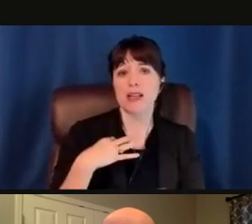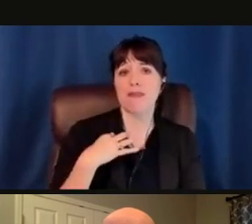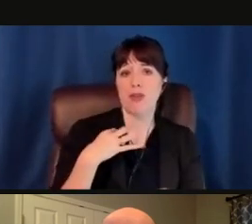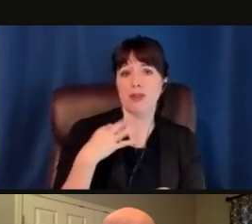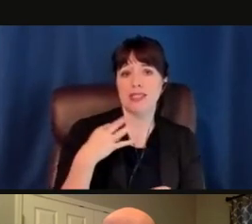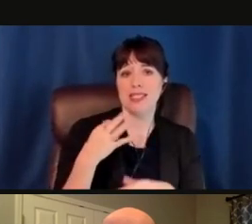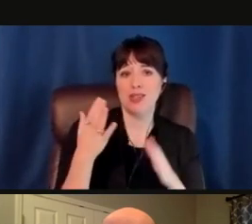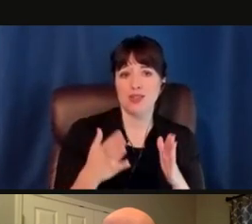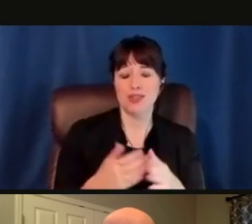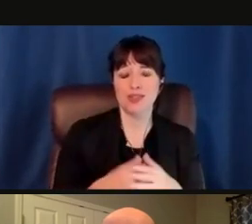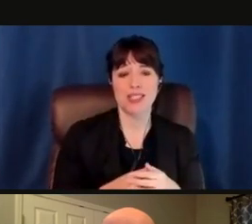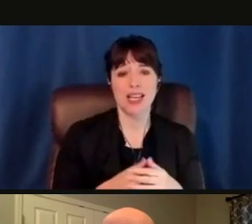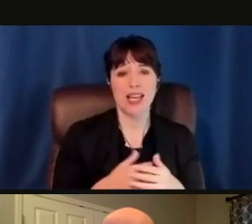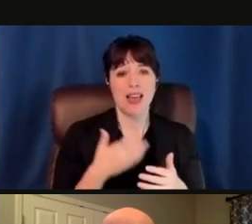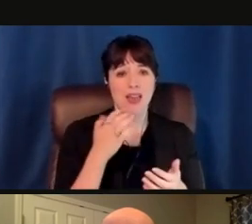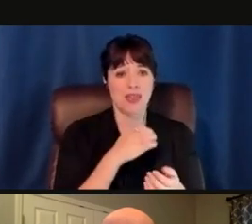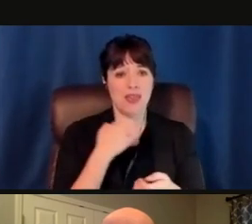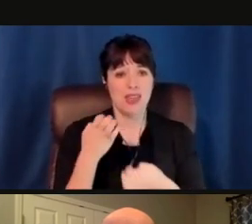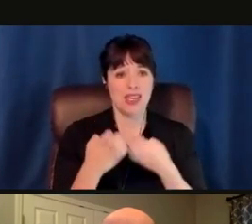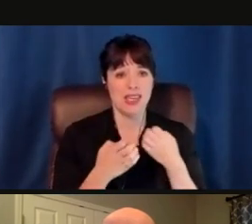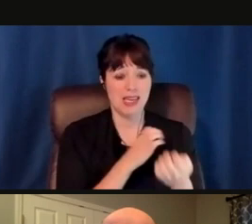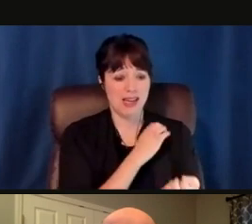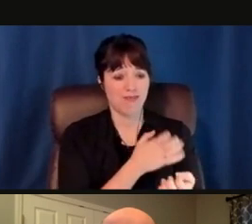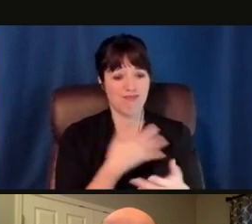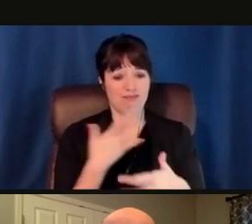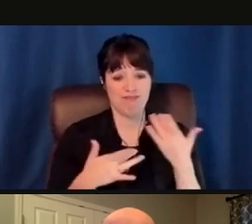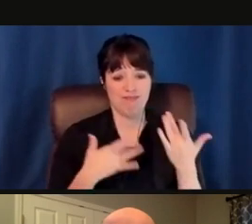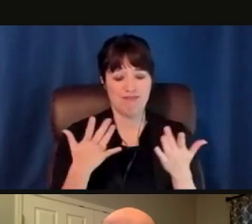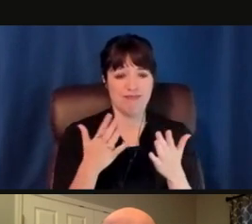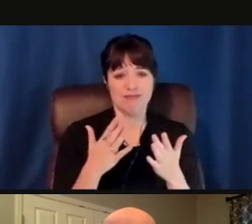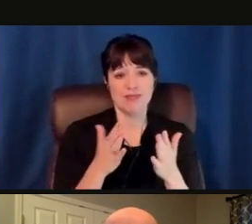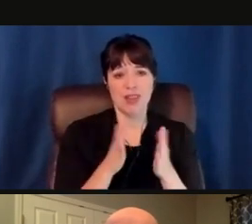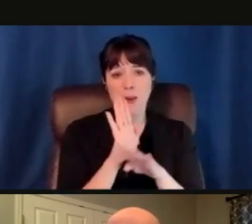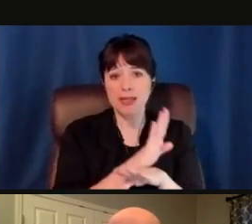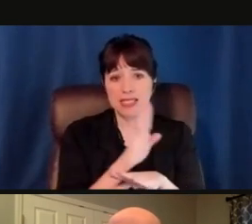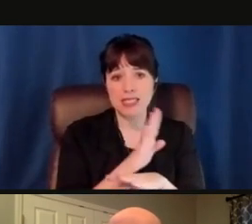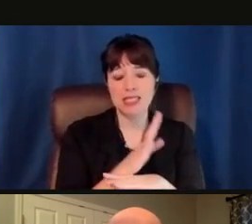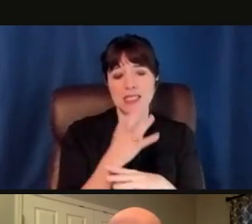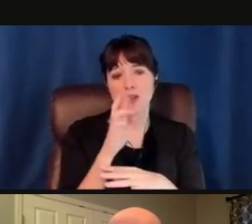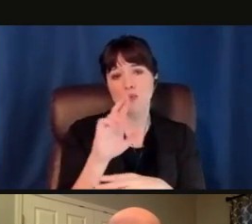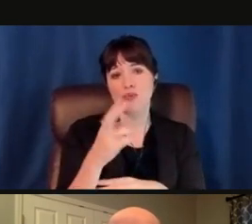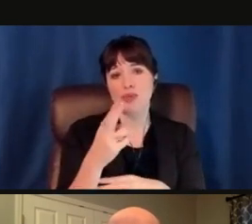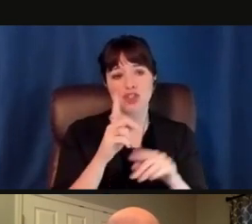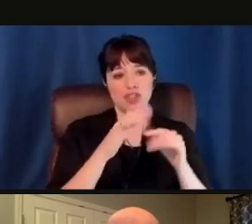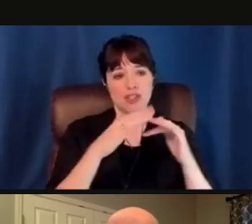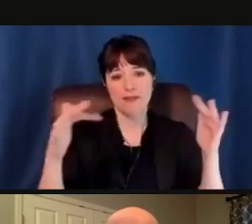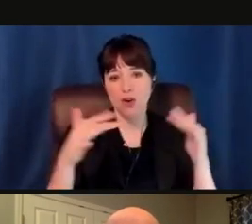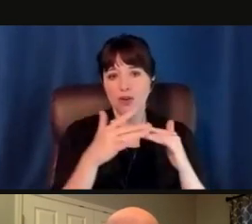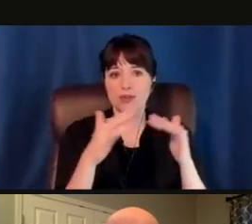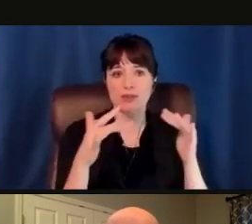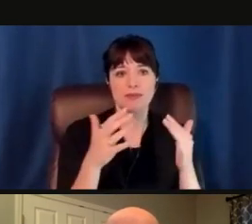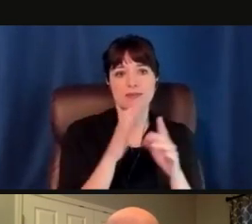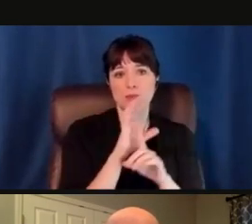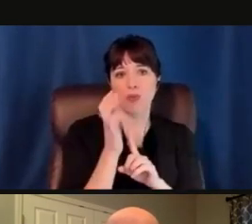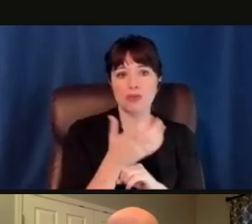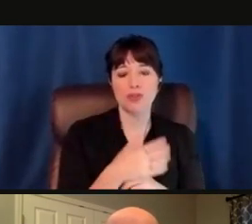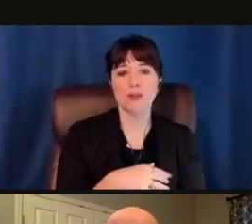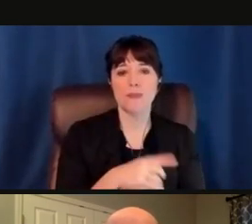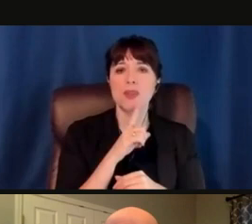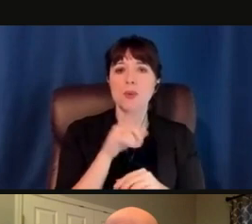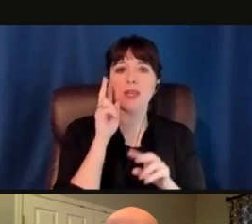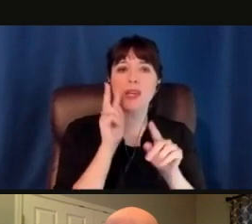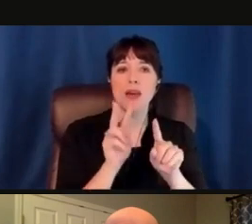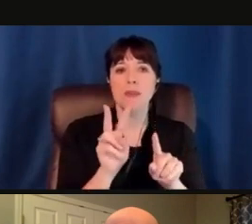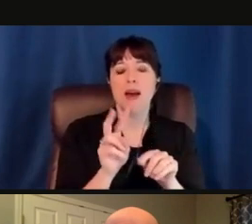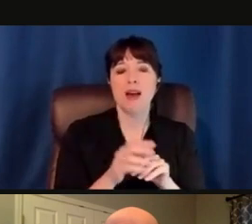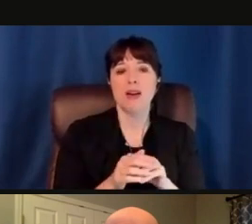the energetic businesses, the rich, diverse culture. We also admire the dedicated work